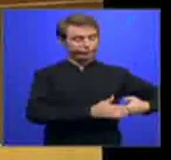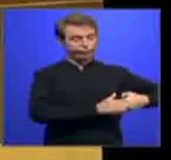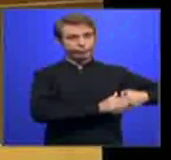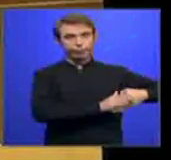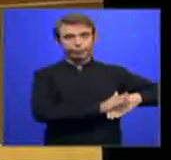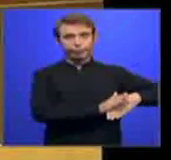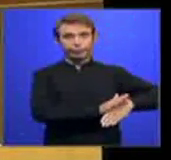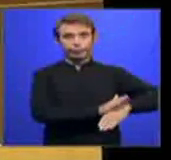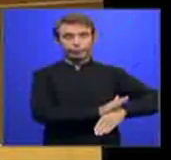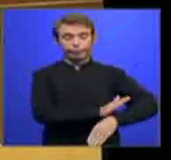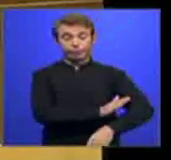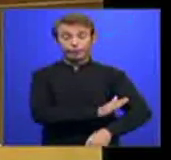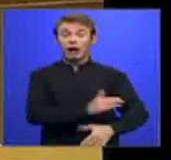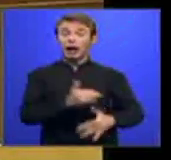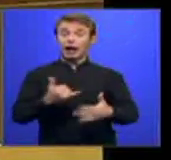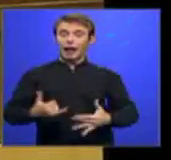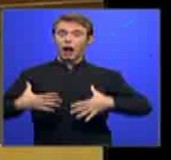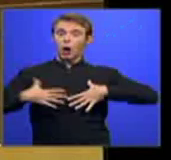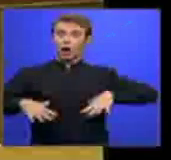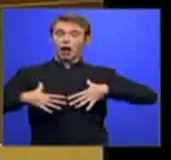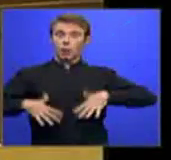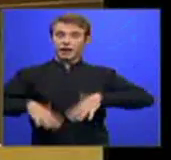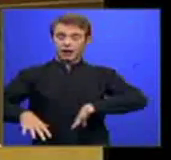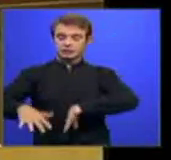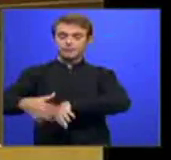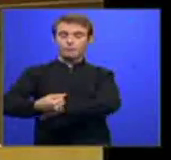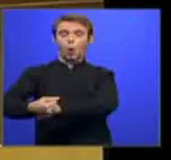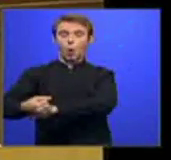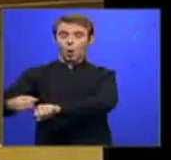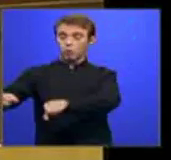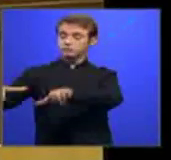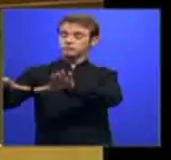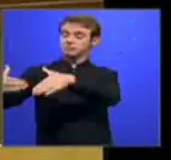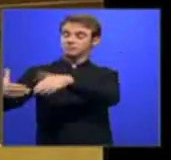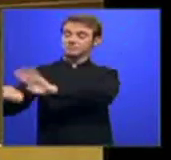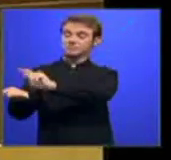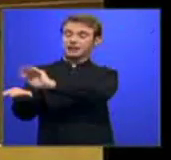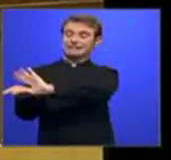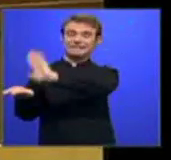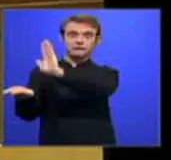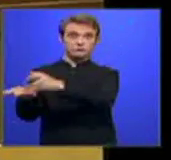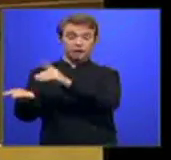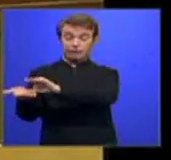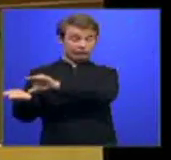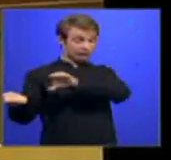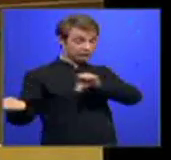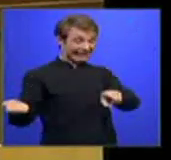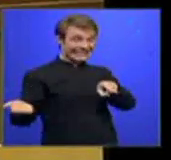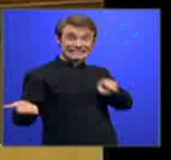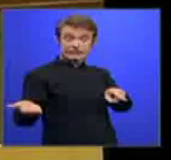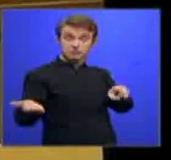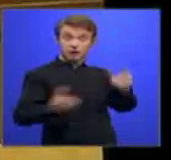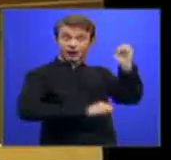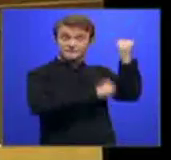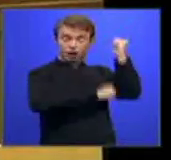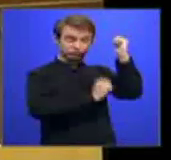scheme provides broad financial support, saving a number of